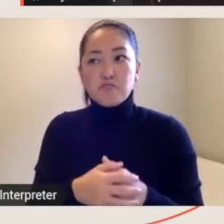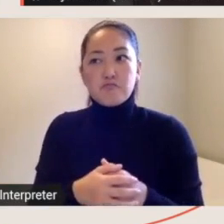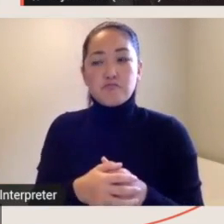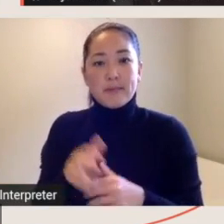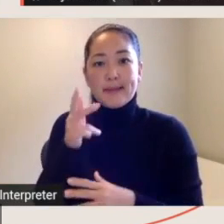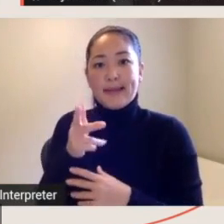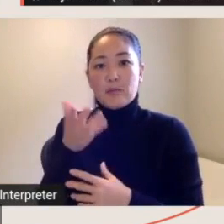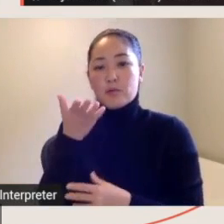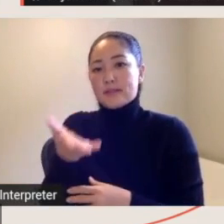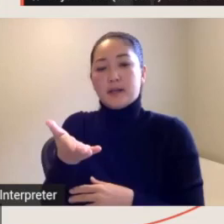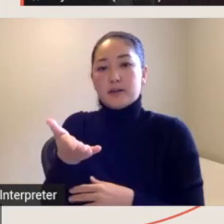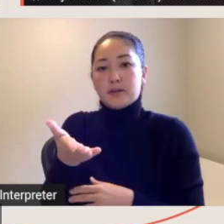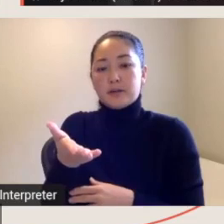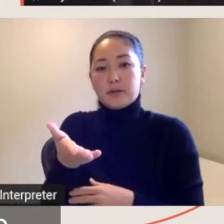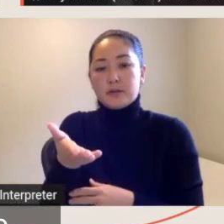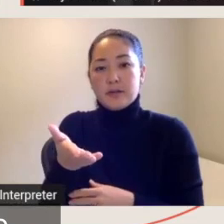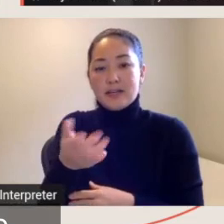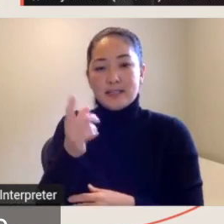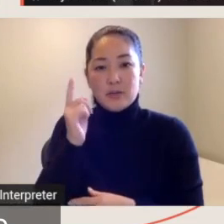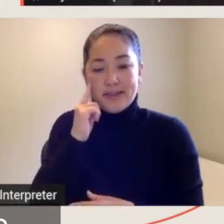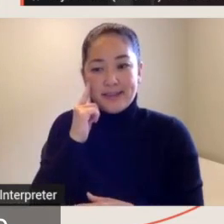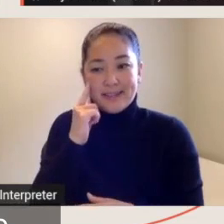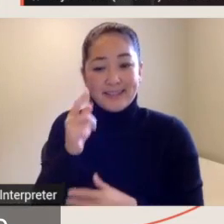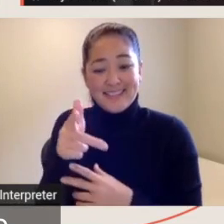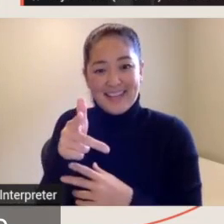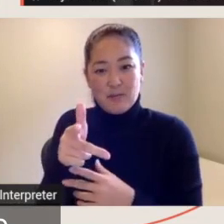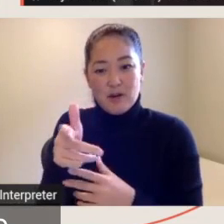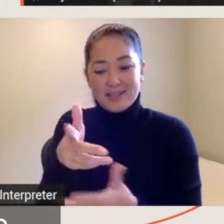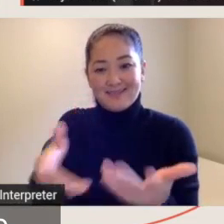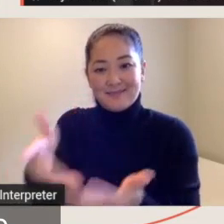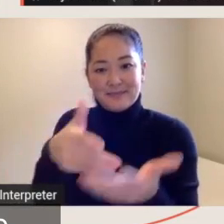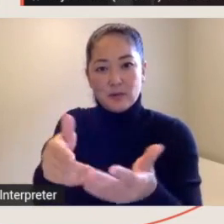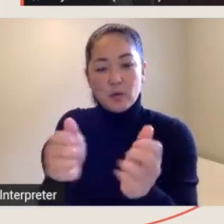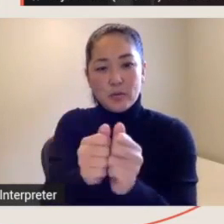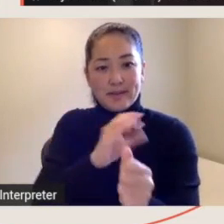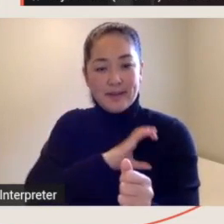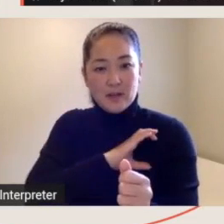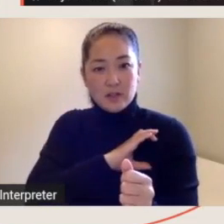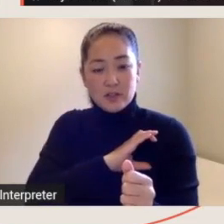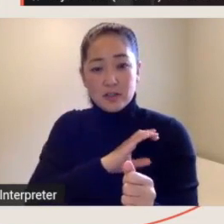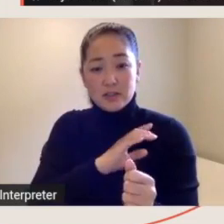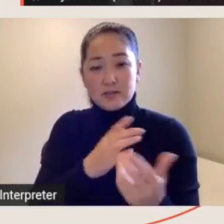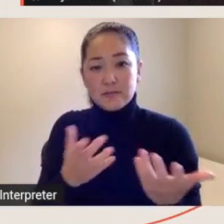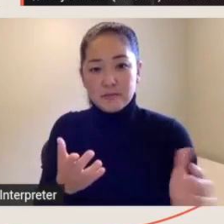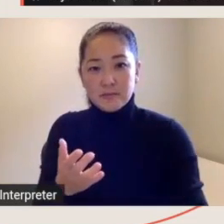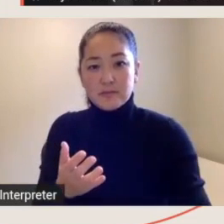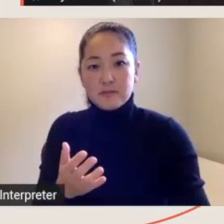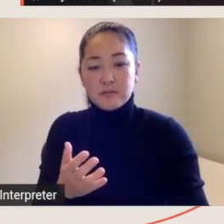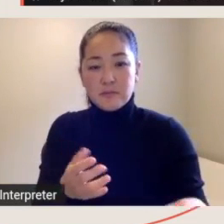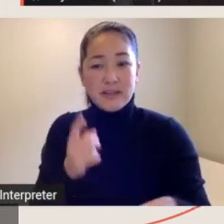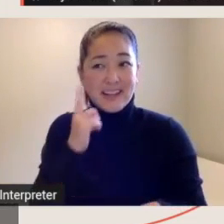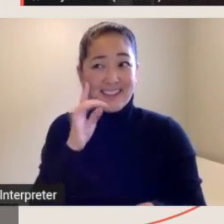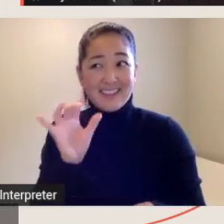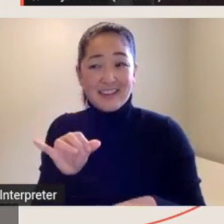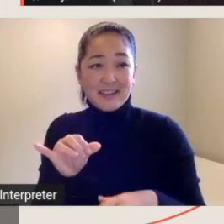much present, and it's the interaction between the camera and the character in the moment in which we're filming that at times makes it